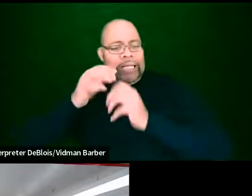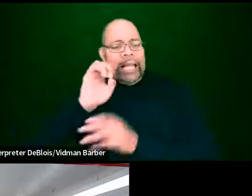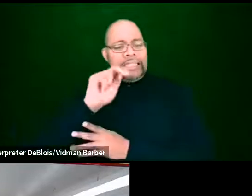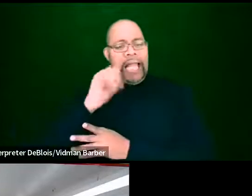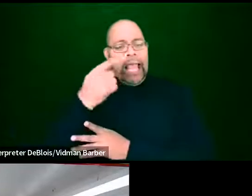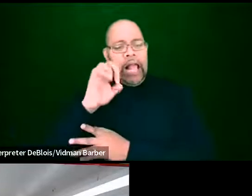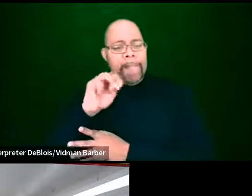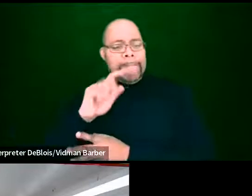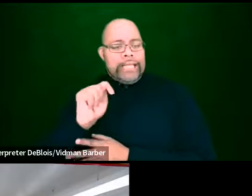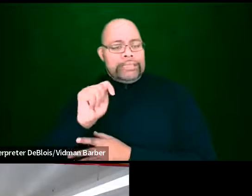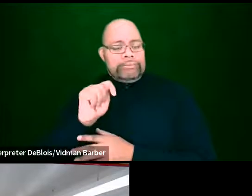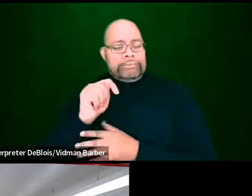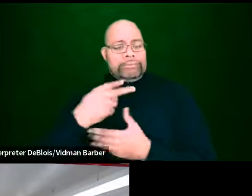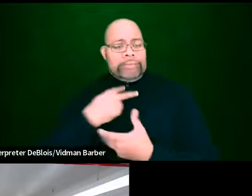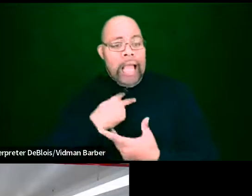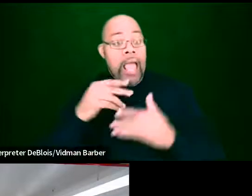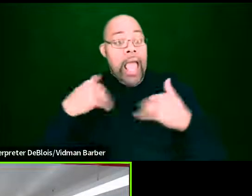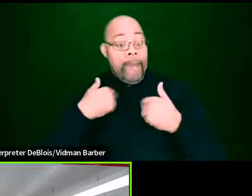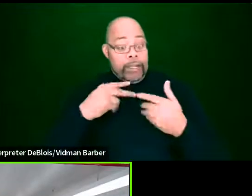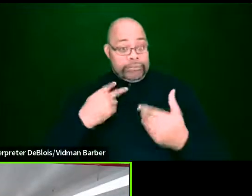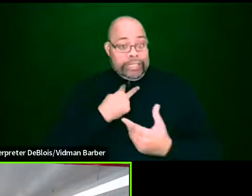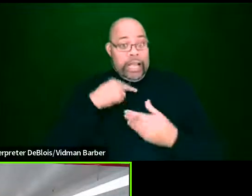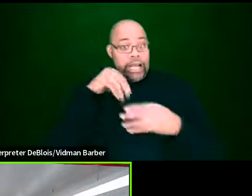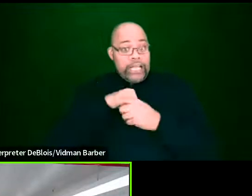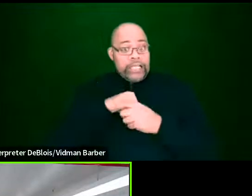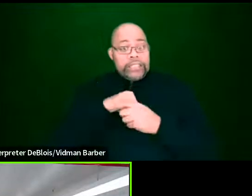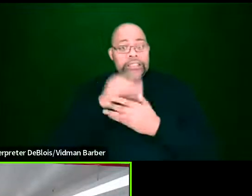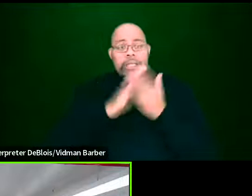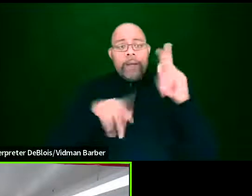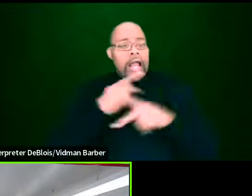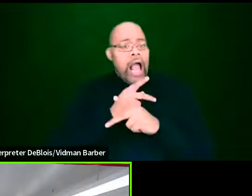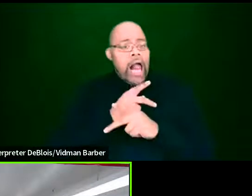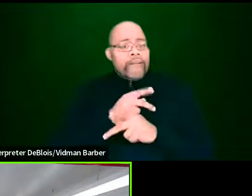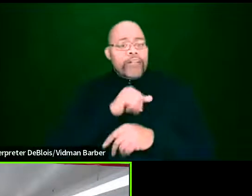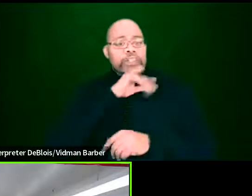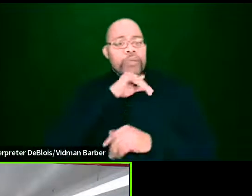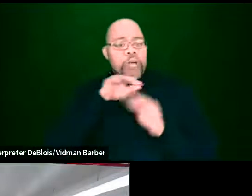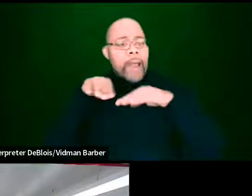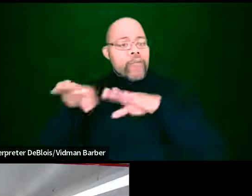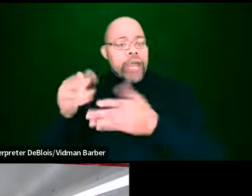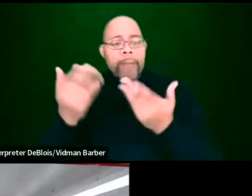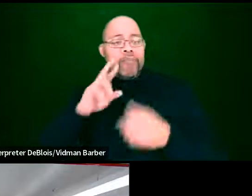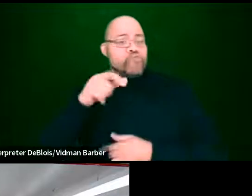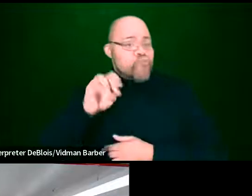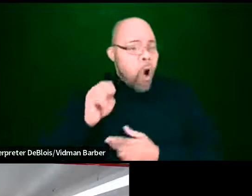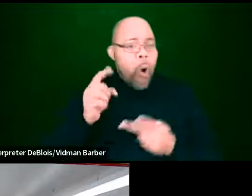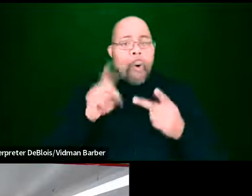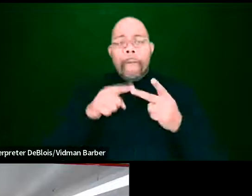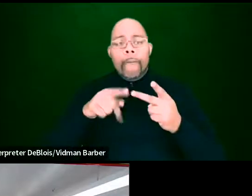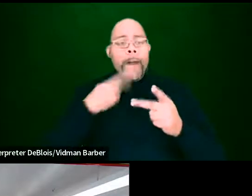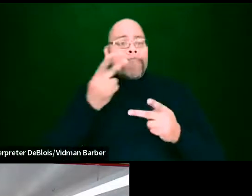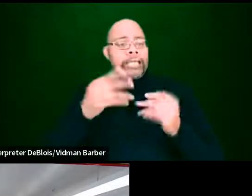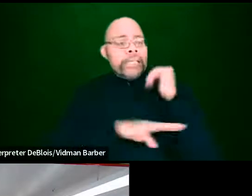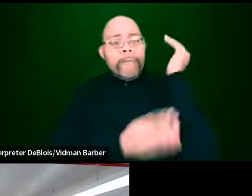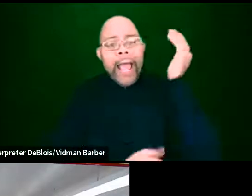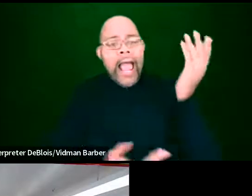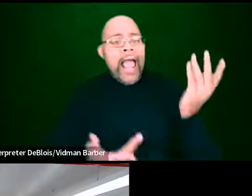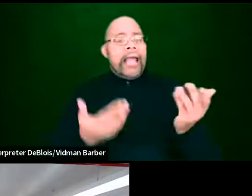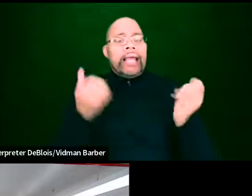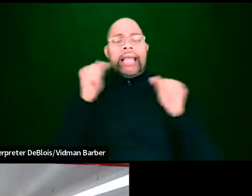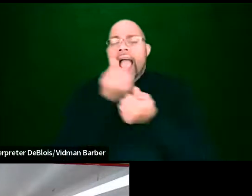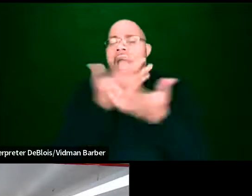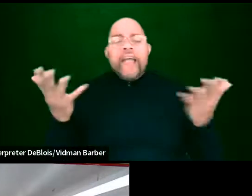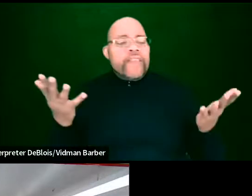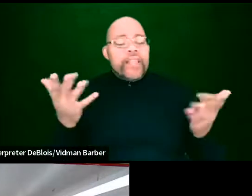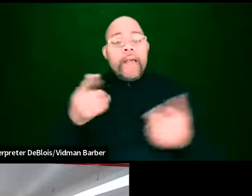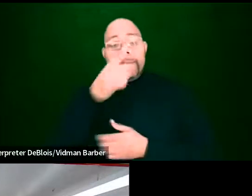when, an animal gets caught in some sort of marine debris. It could be rope, it could be a plastic bag, right? It could be